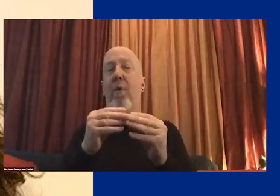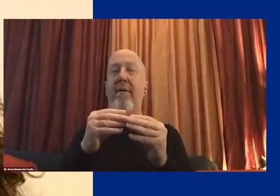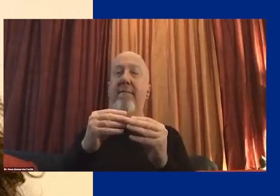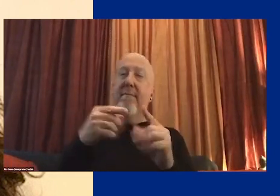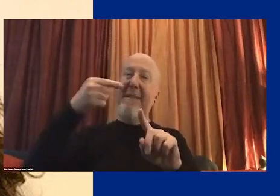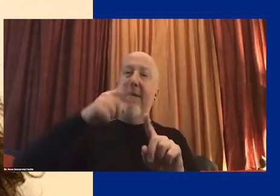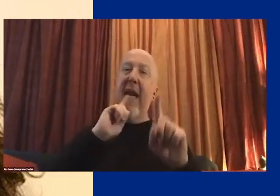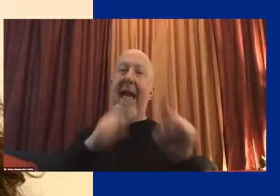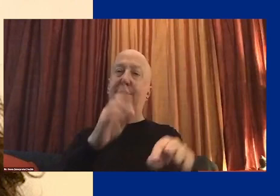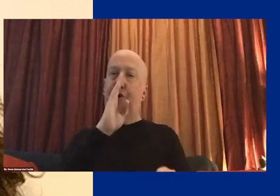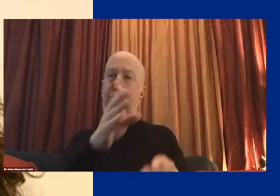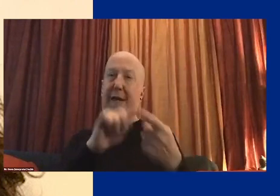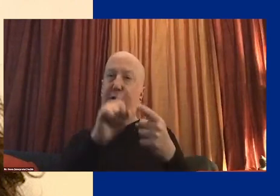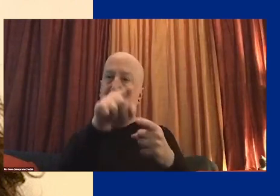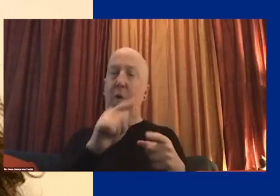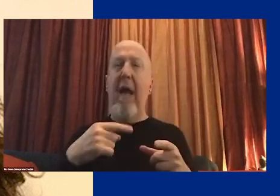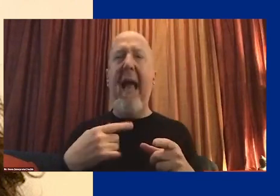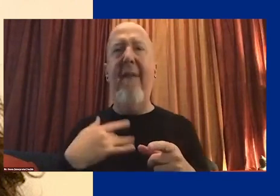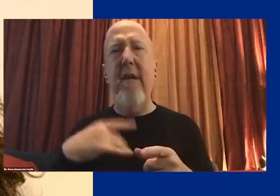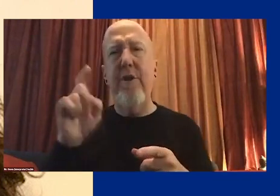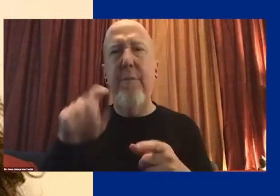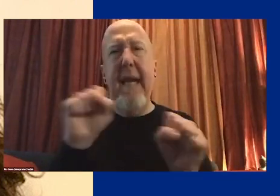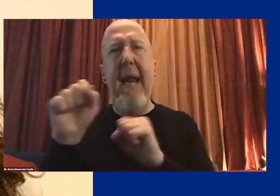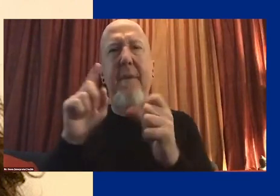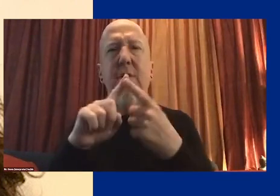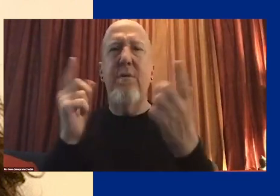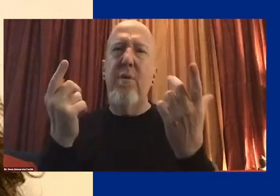there are workarounds that should be able to work.